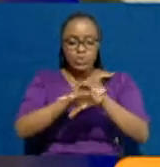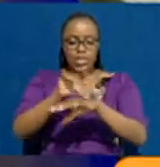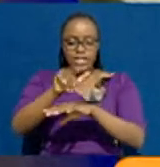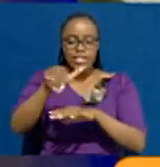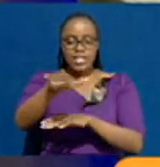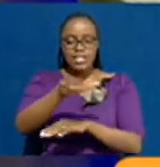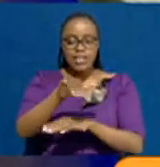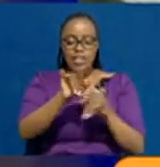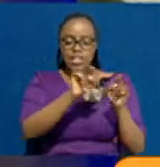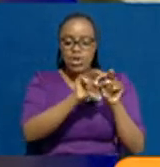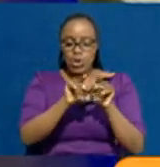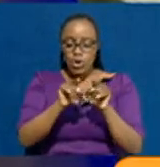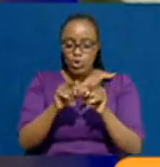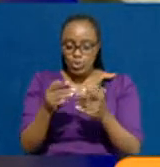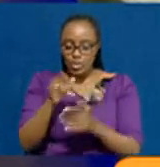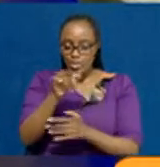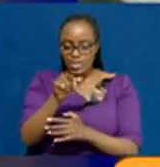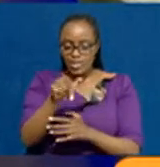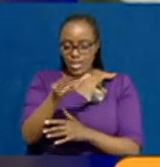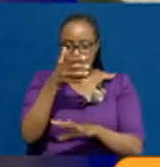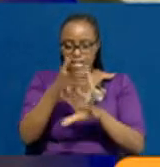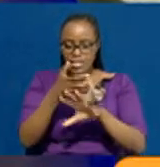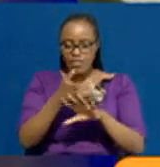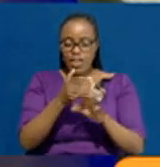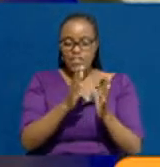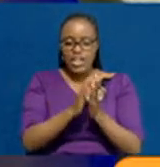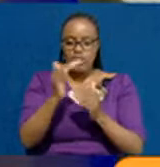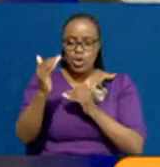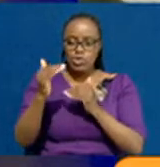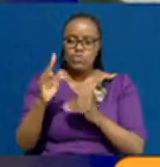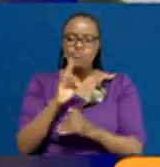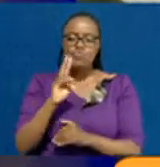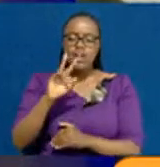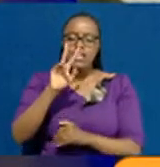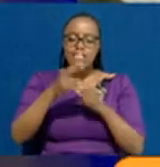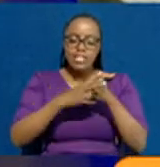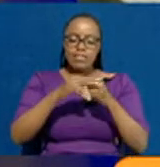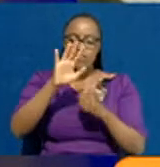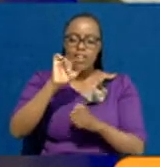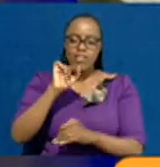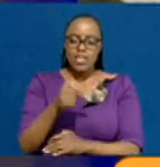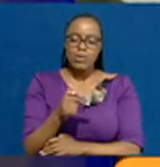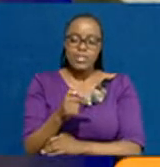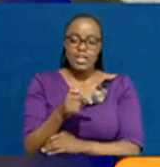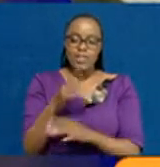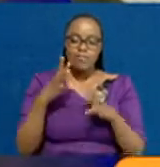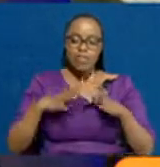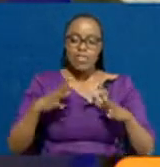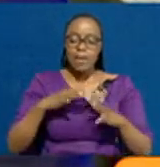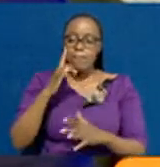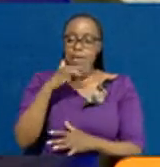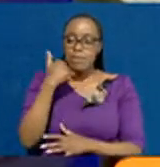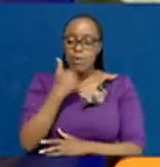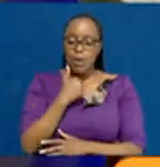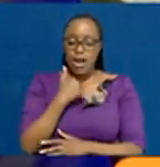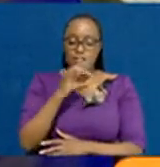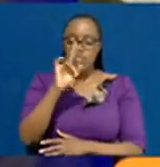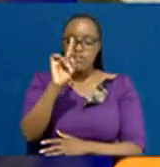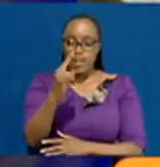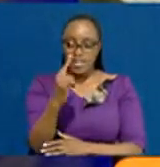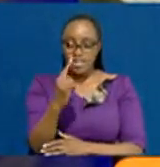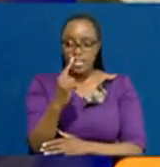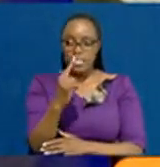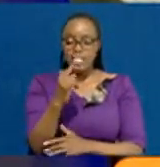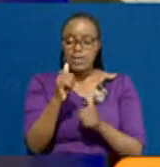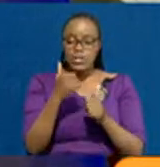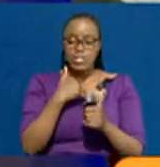the informal settlements. We have nearly 275,000 people who got the first